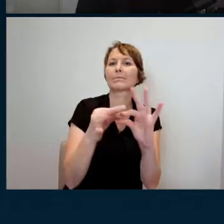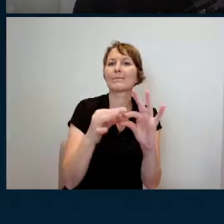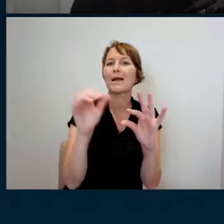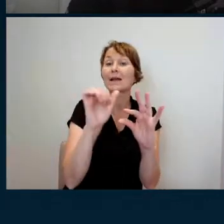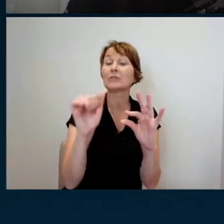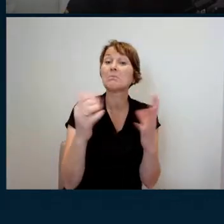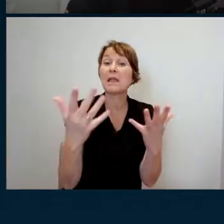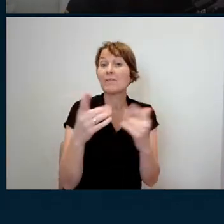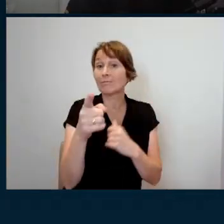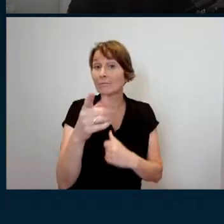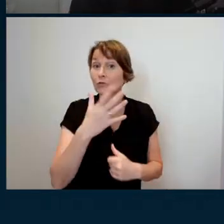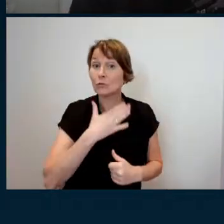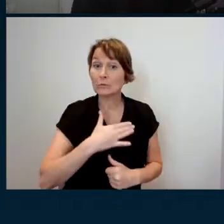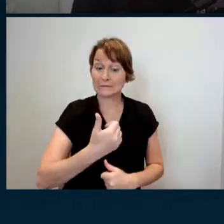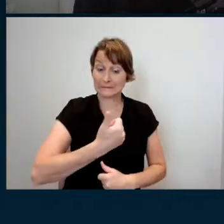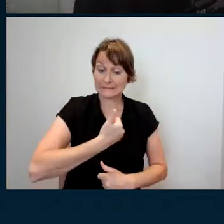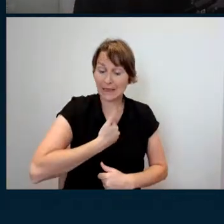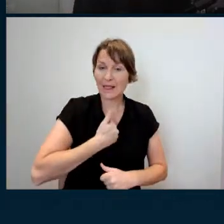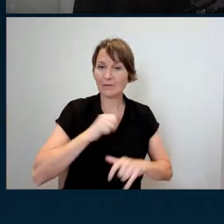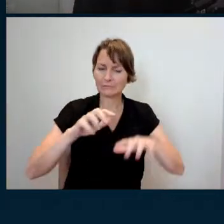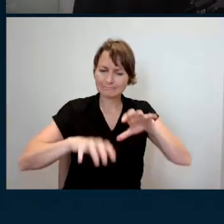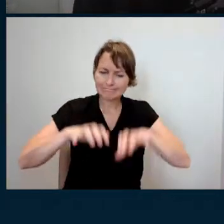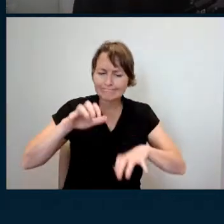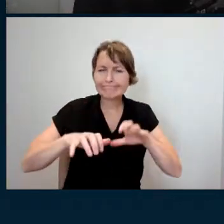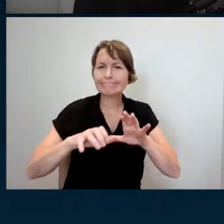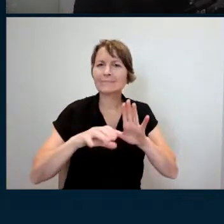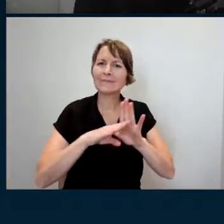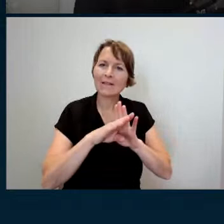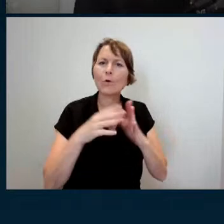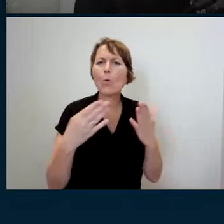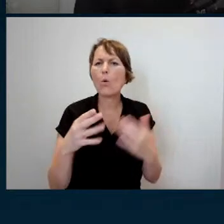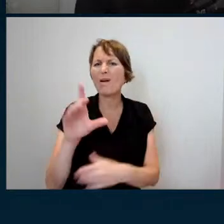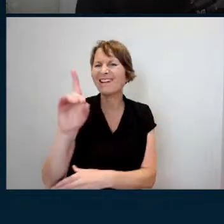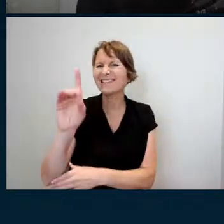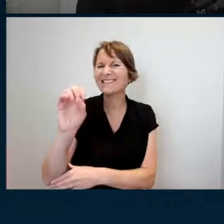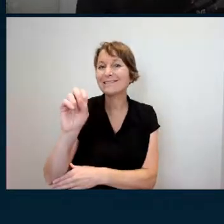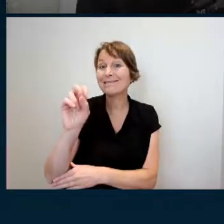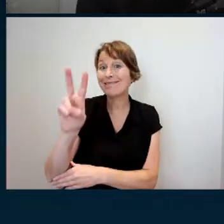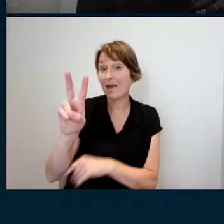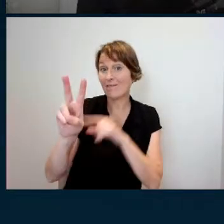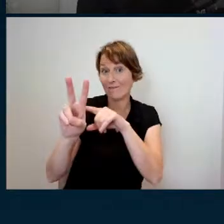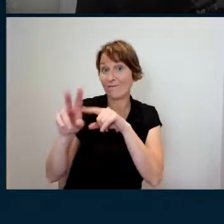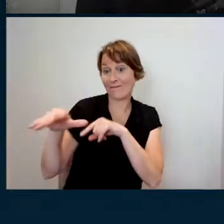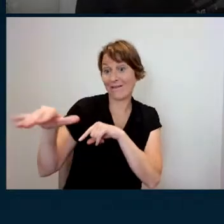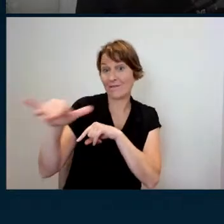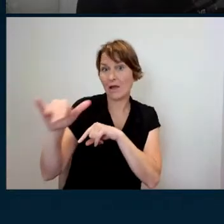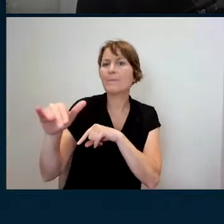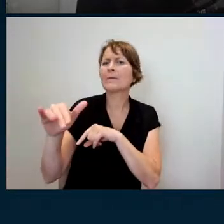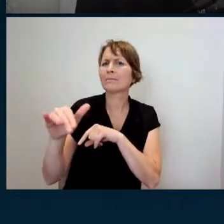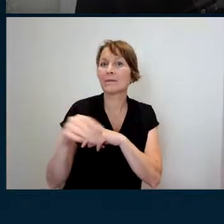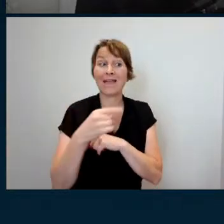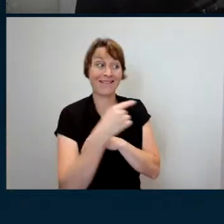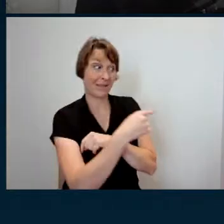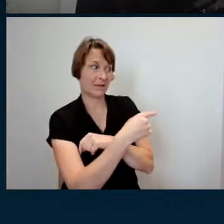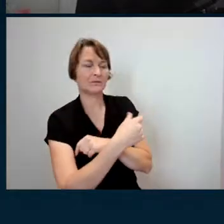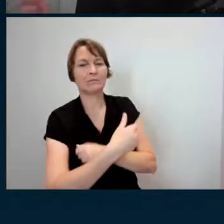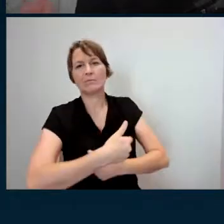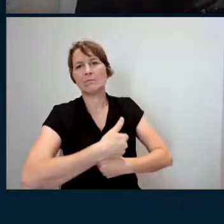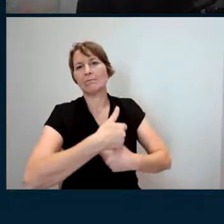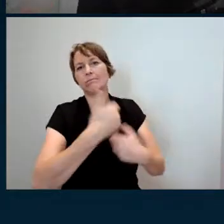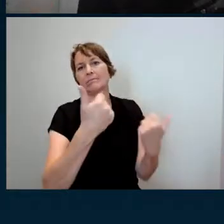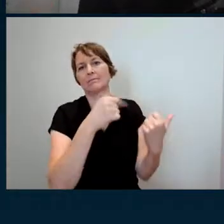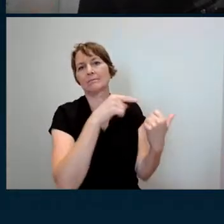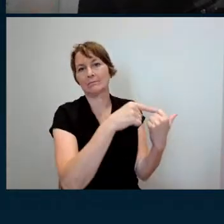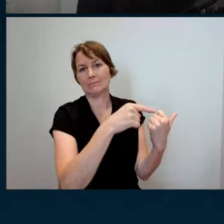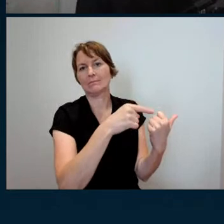or when you're working with a dev environment, I think this is the best method available for deploying function apps. But